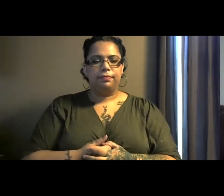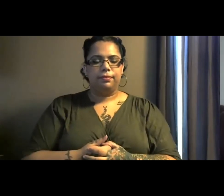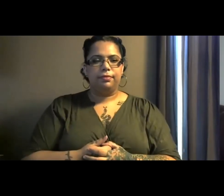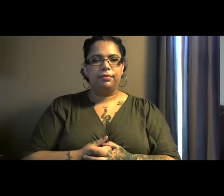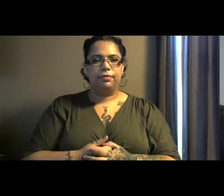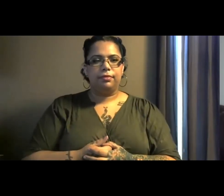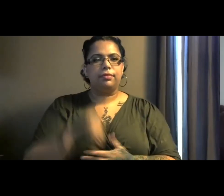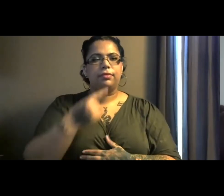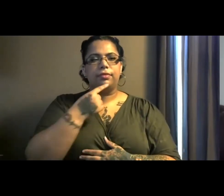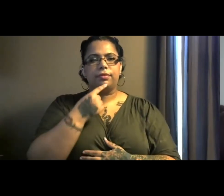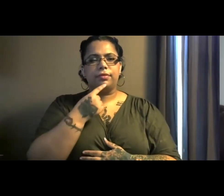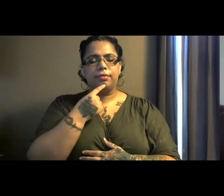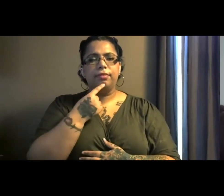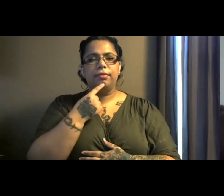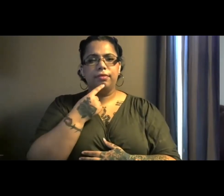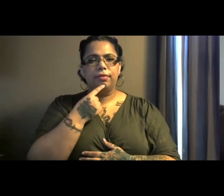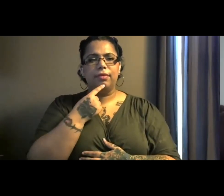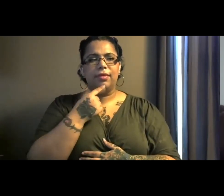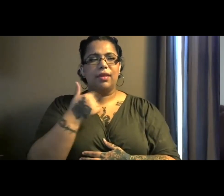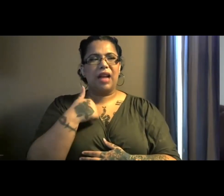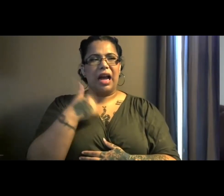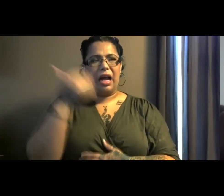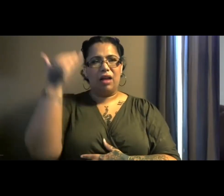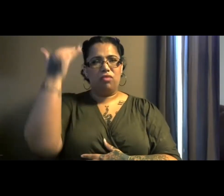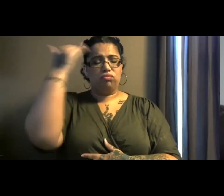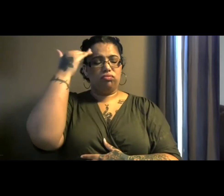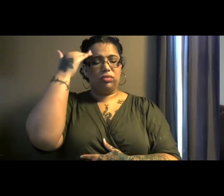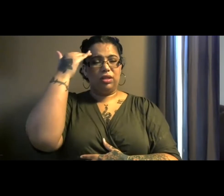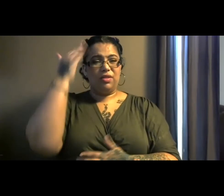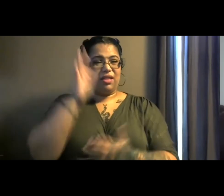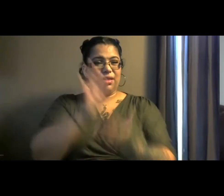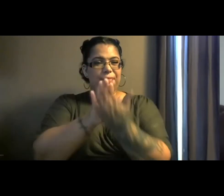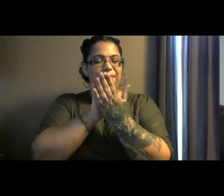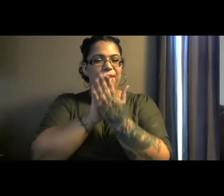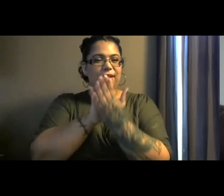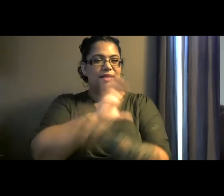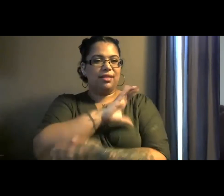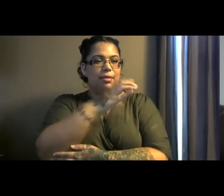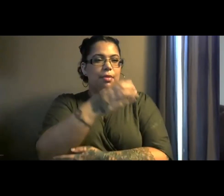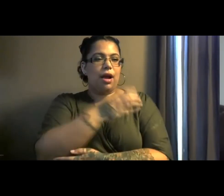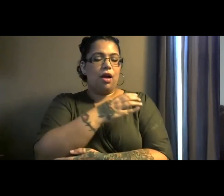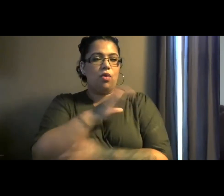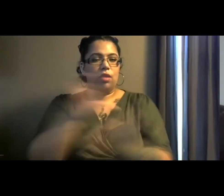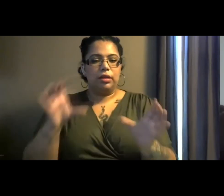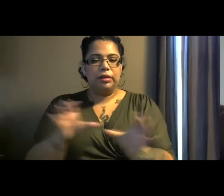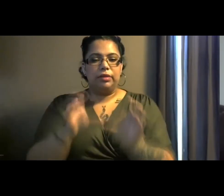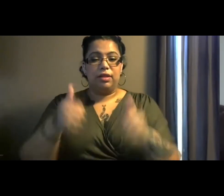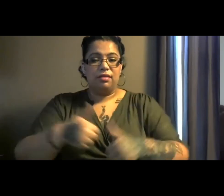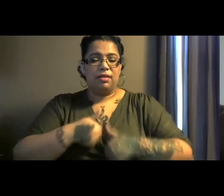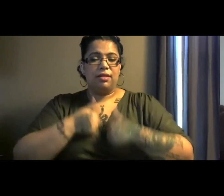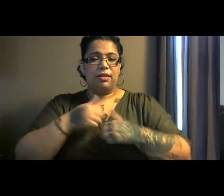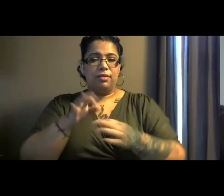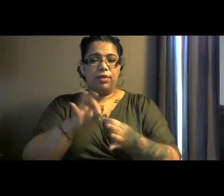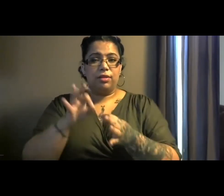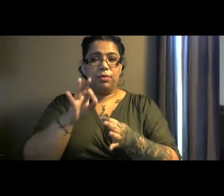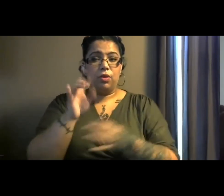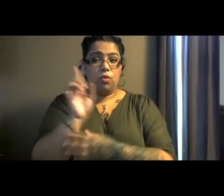Say, I know that the presence, the power, and activity of the living spirit are